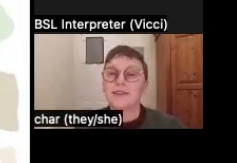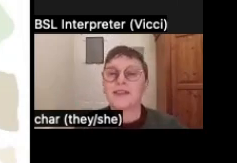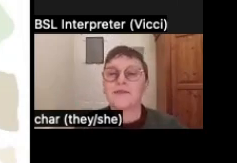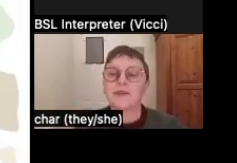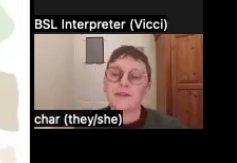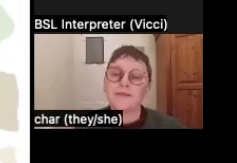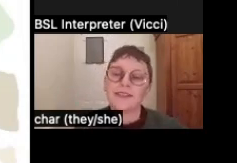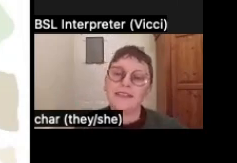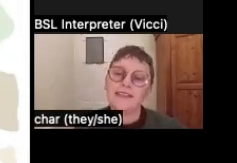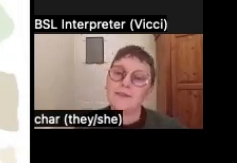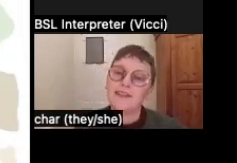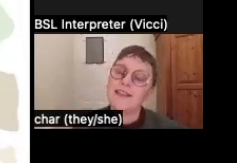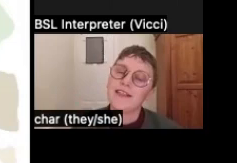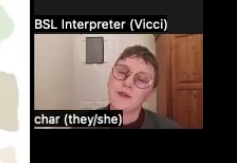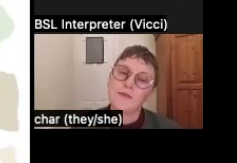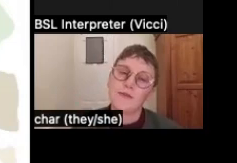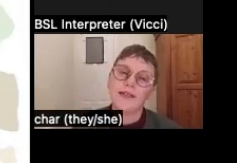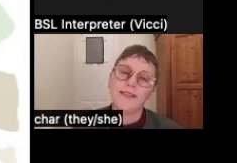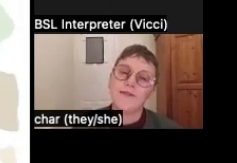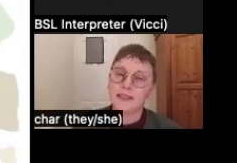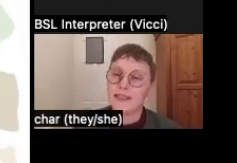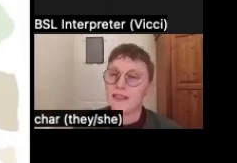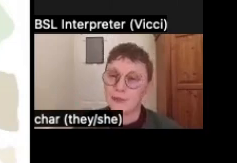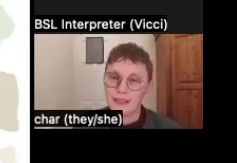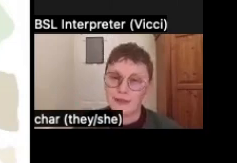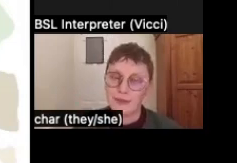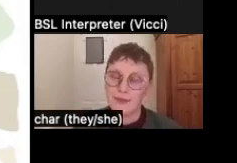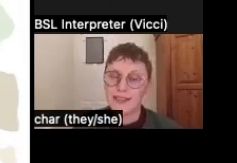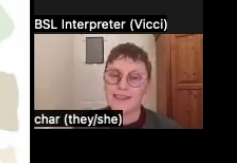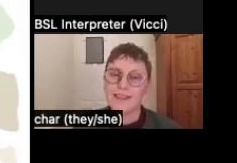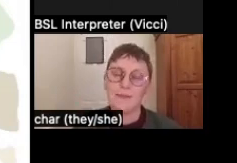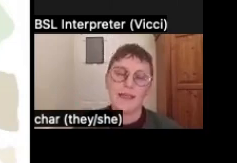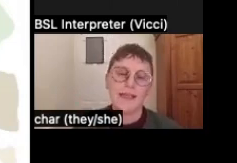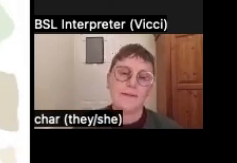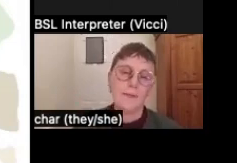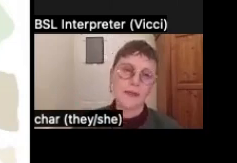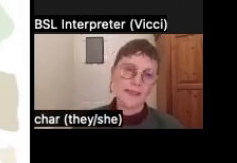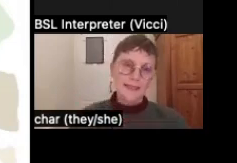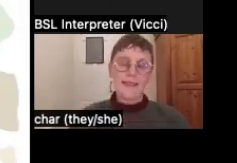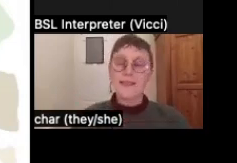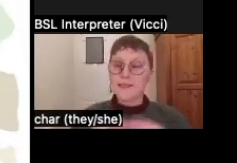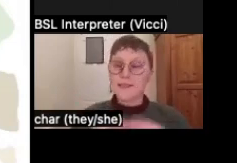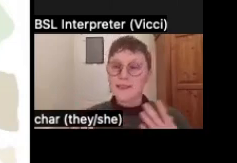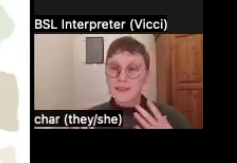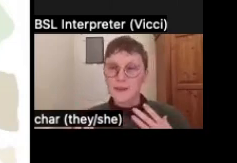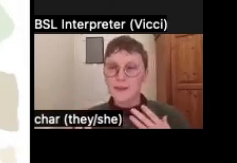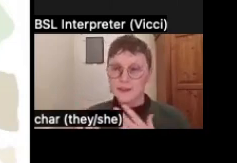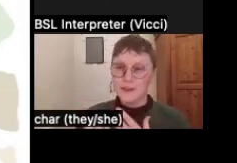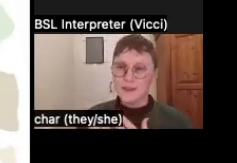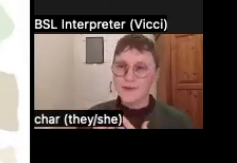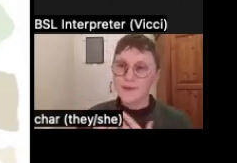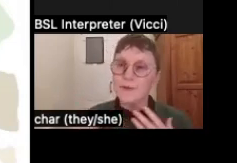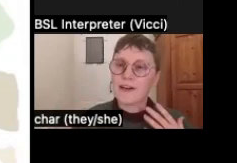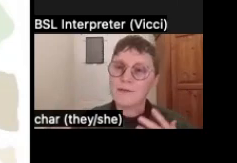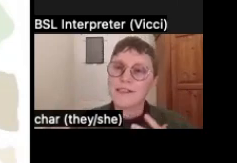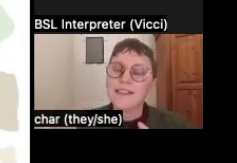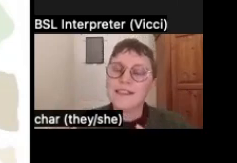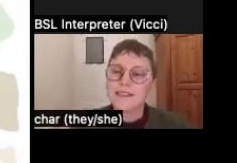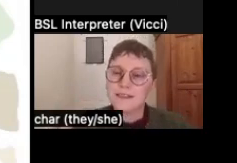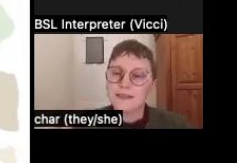built and social environments leads to particular Crip ways of thinking, being, representing, and making. And so this notion of